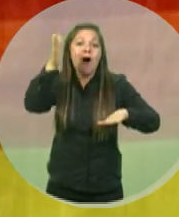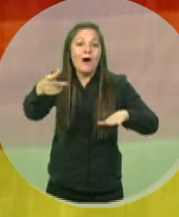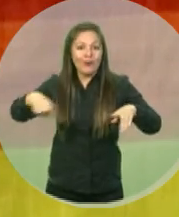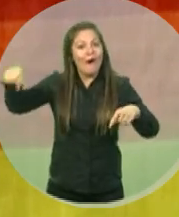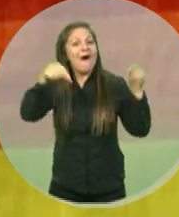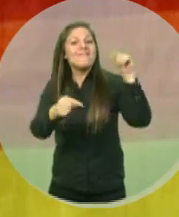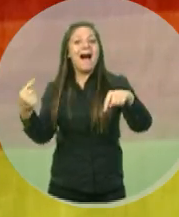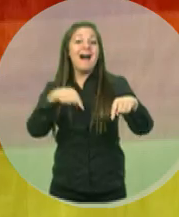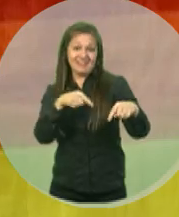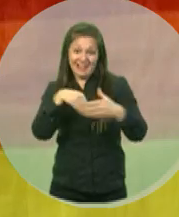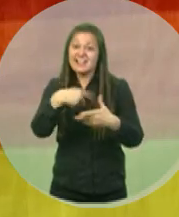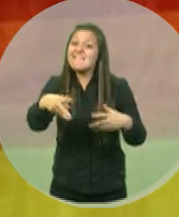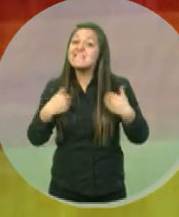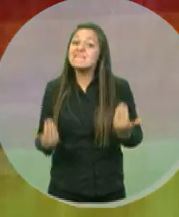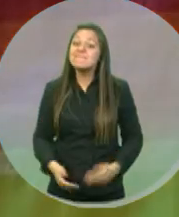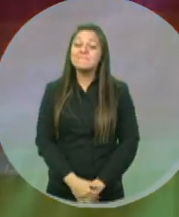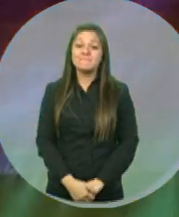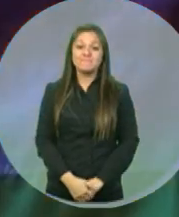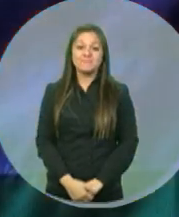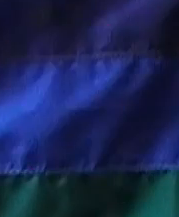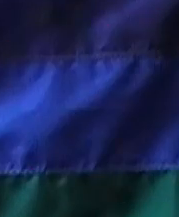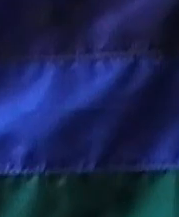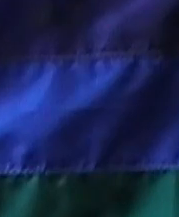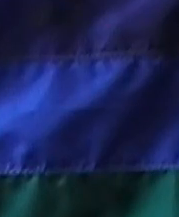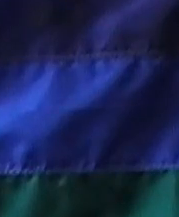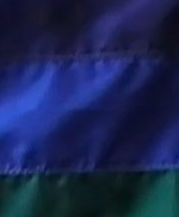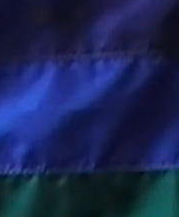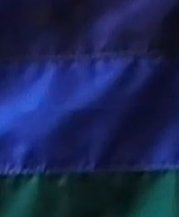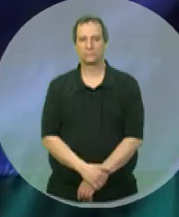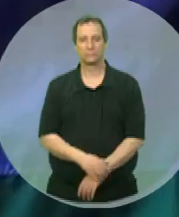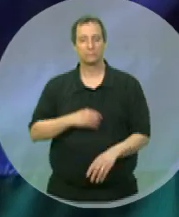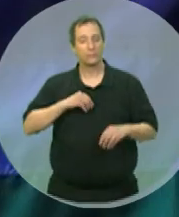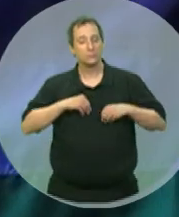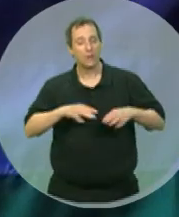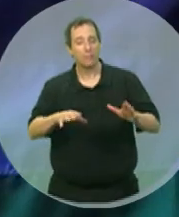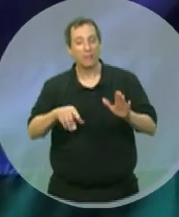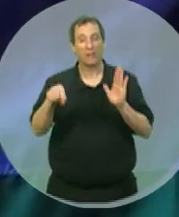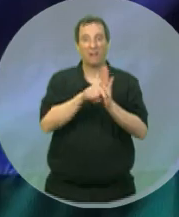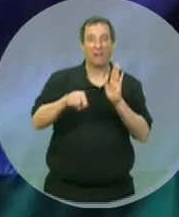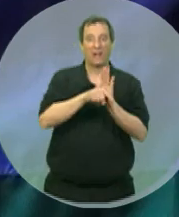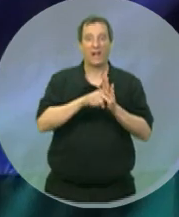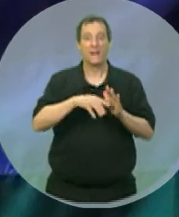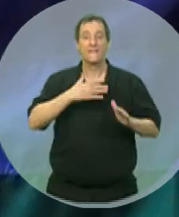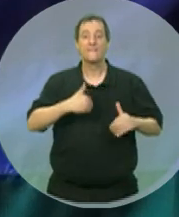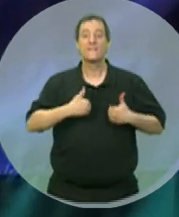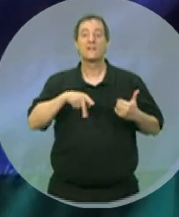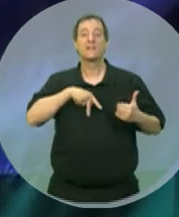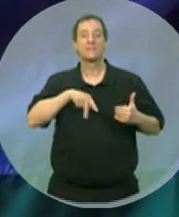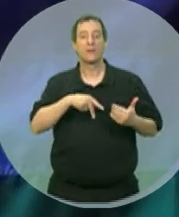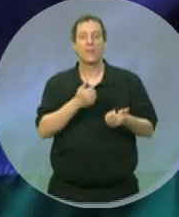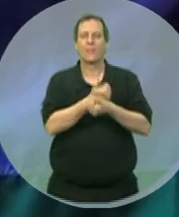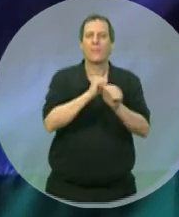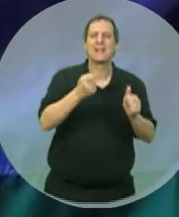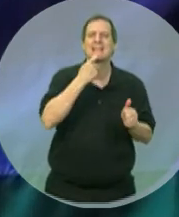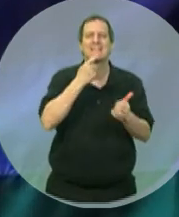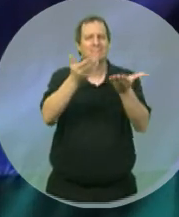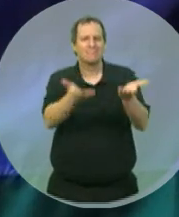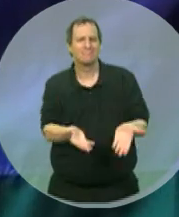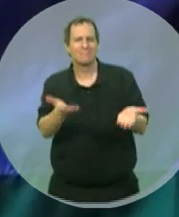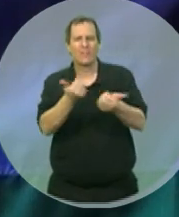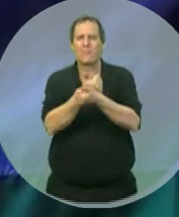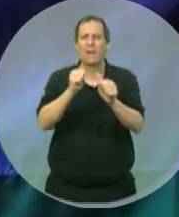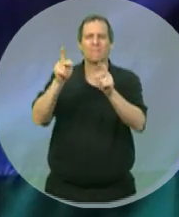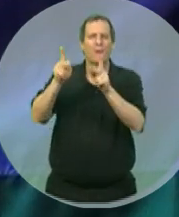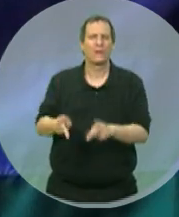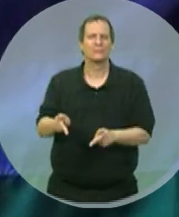Mais après ça, ça se calme, ils reviennent. I don't take negativity in my life anymore. No matter